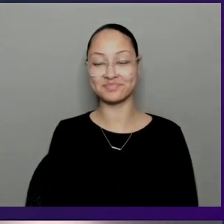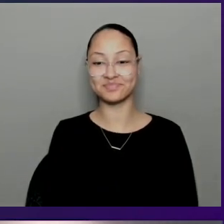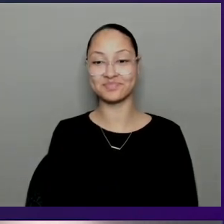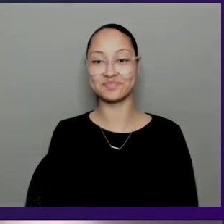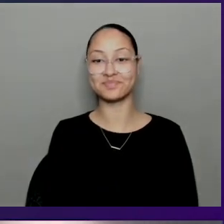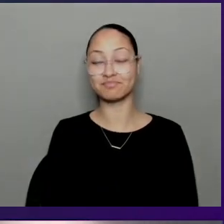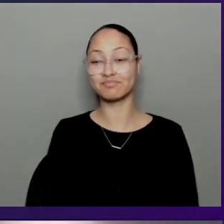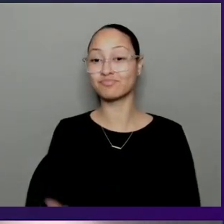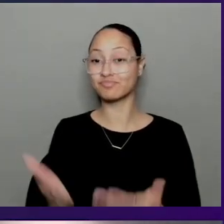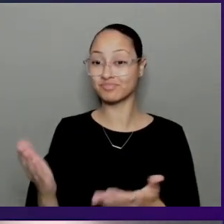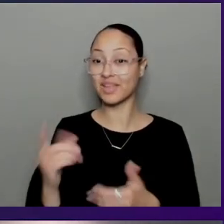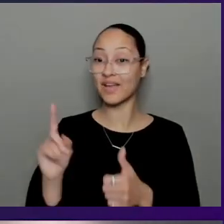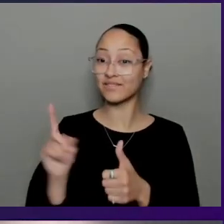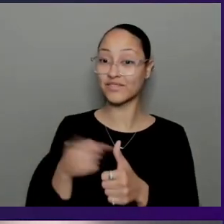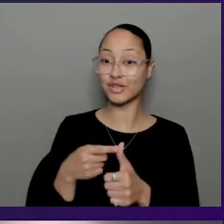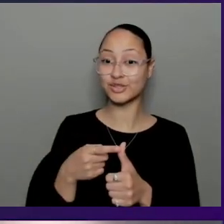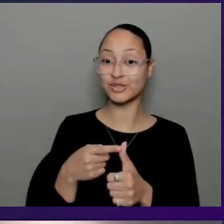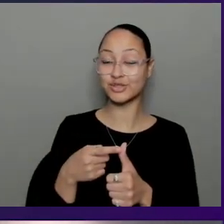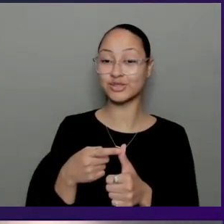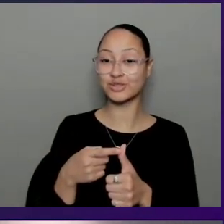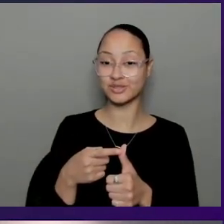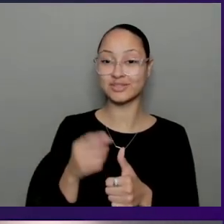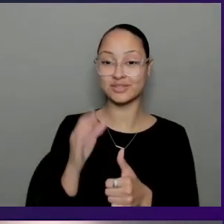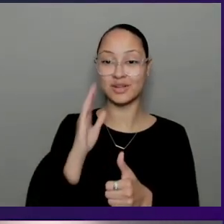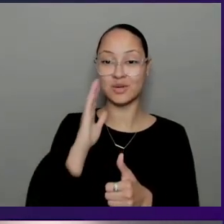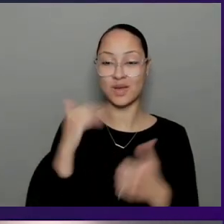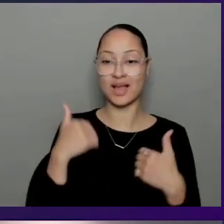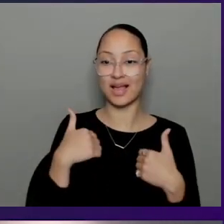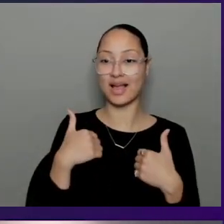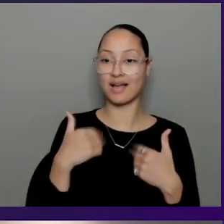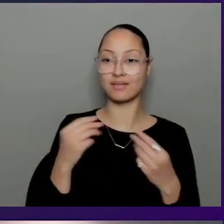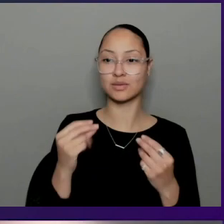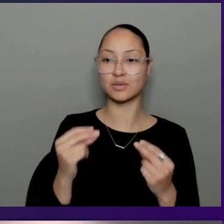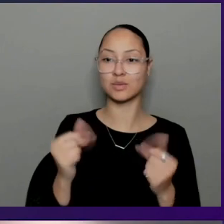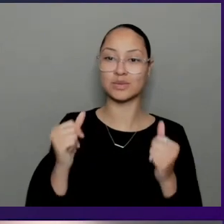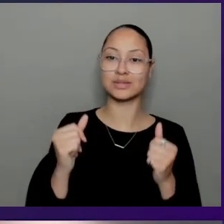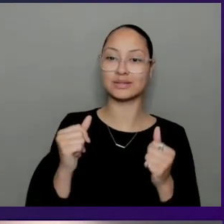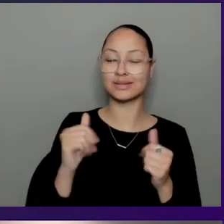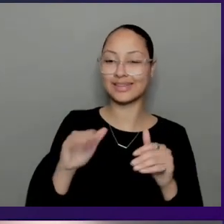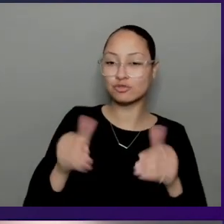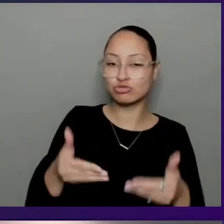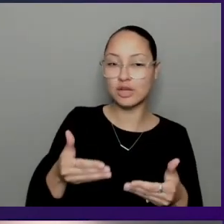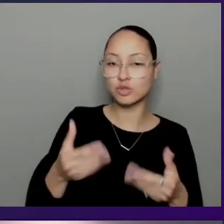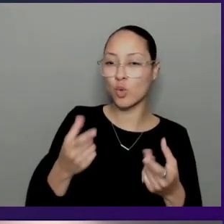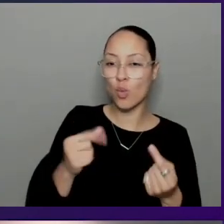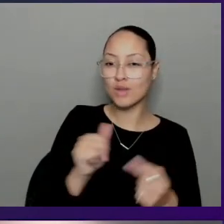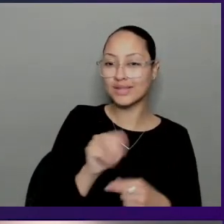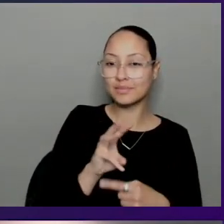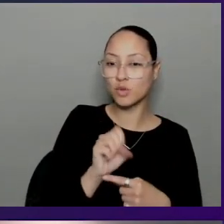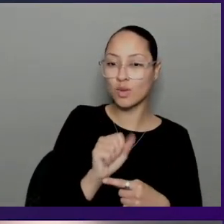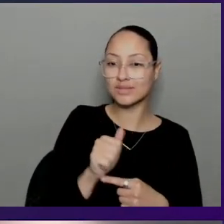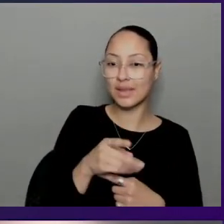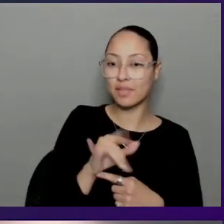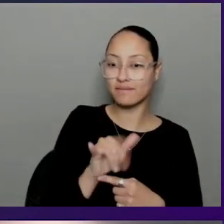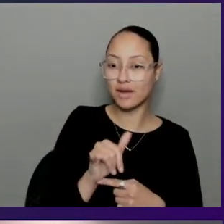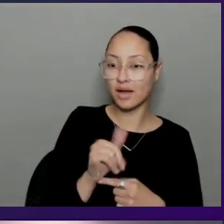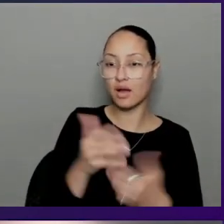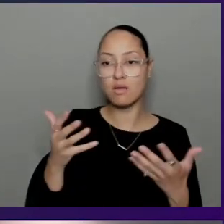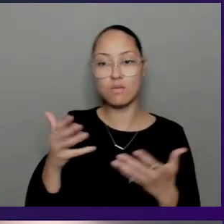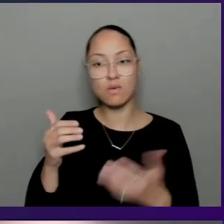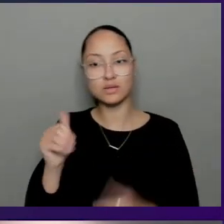First, we'll have a quick intro on AWS Amplify and AWS AppSync and how we can use them to build our game